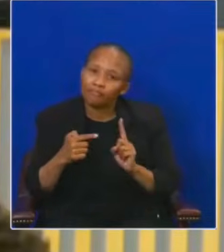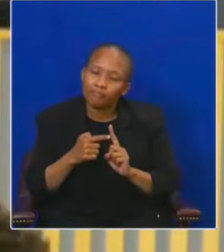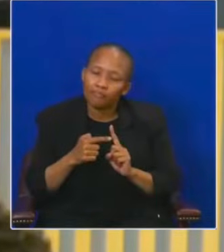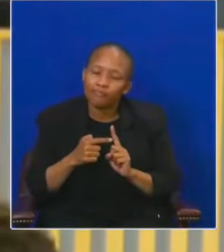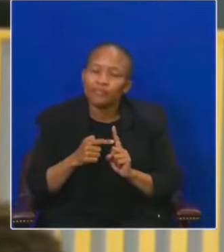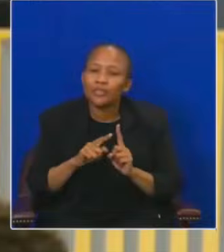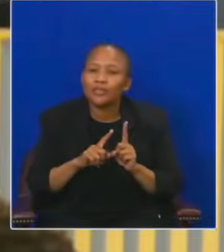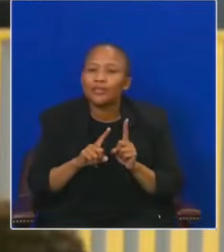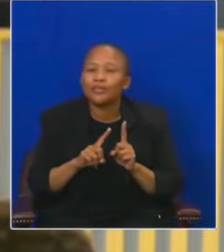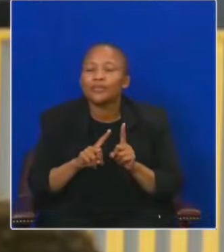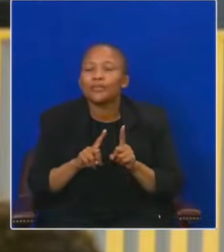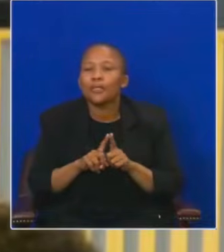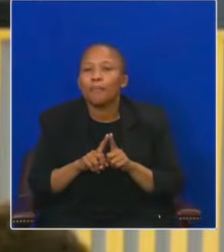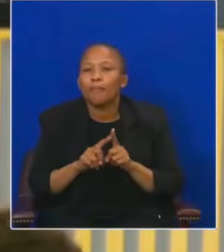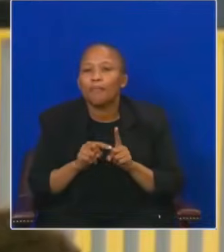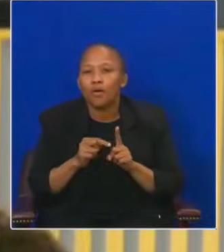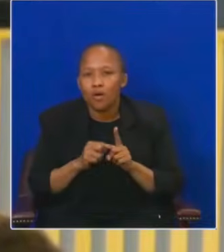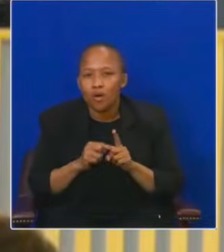Transnet.